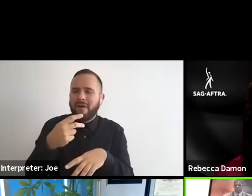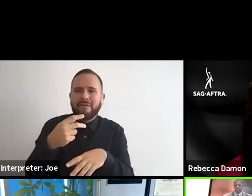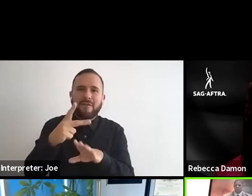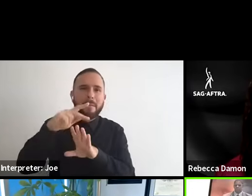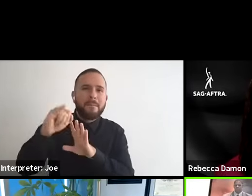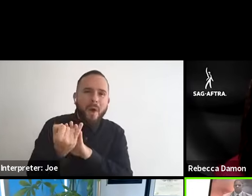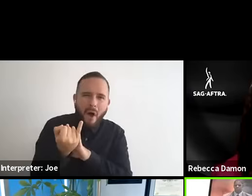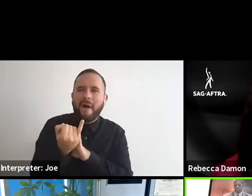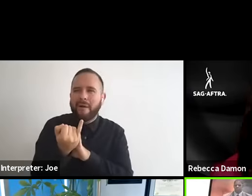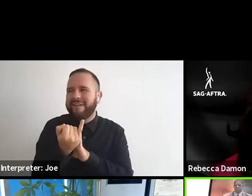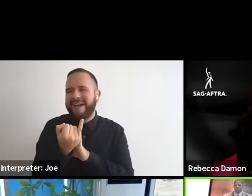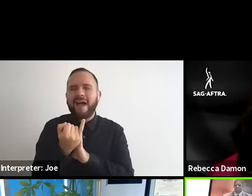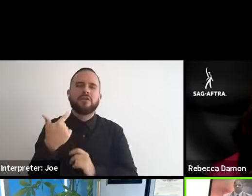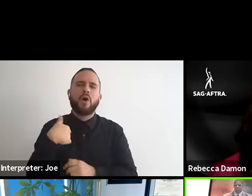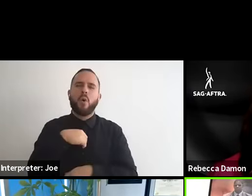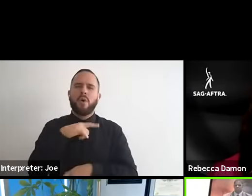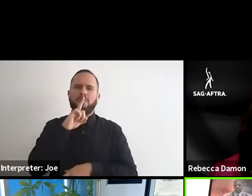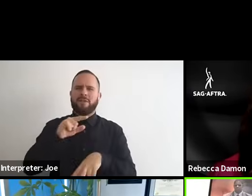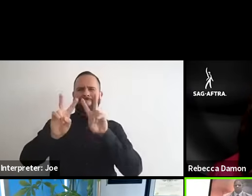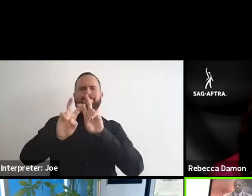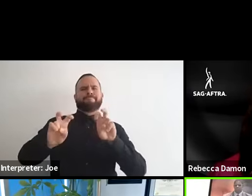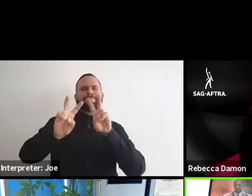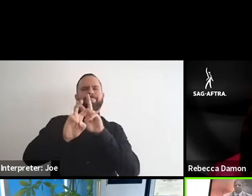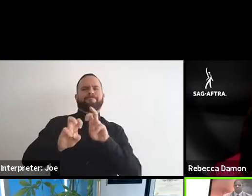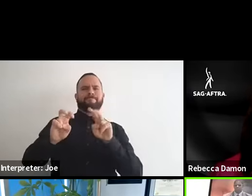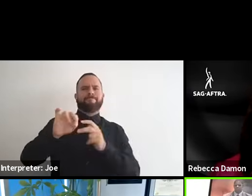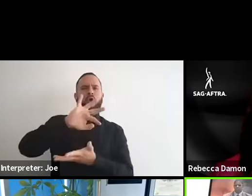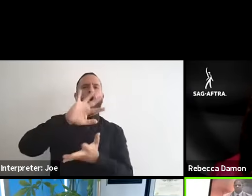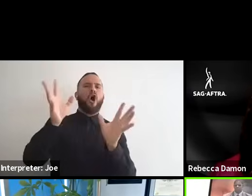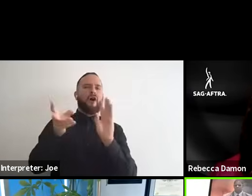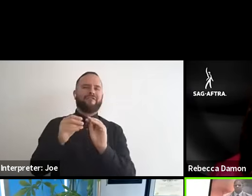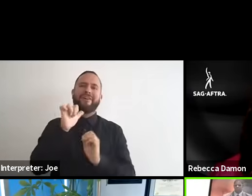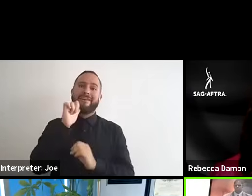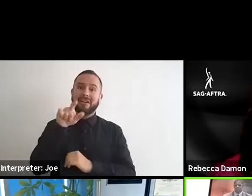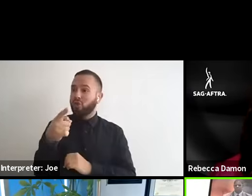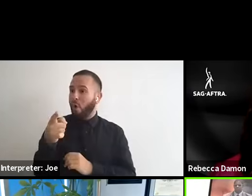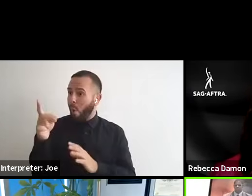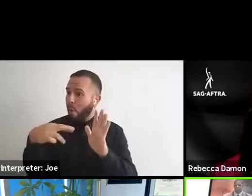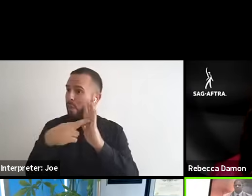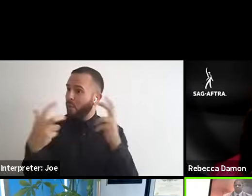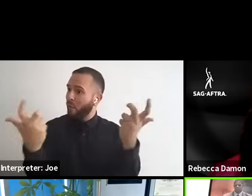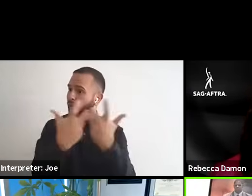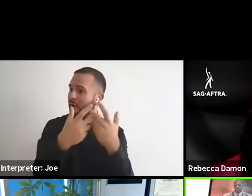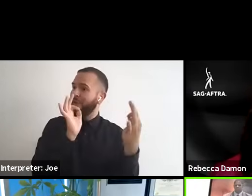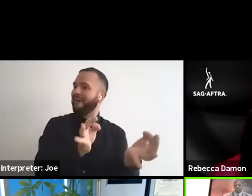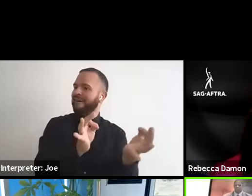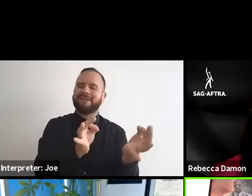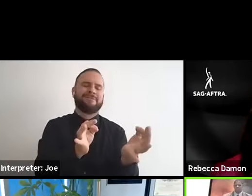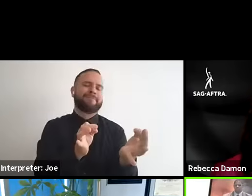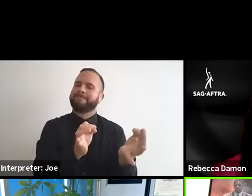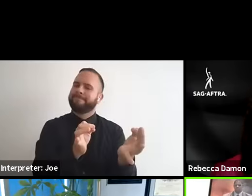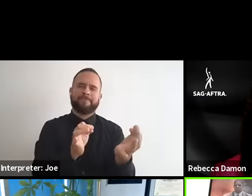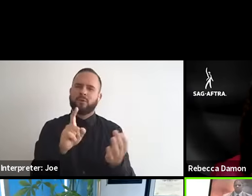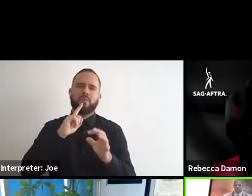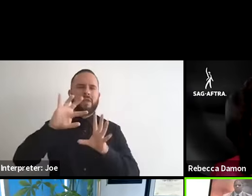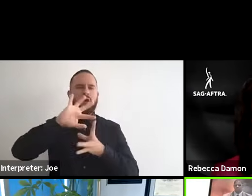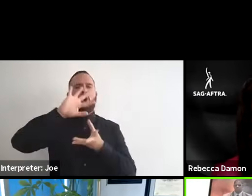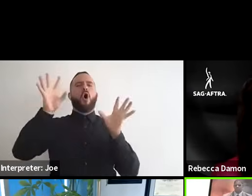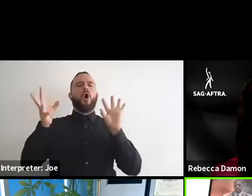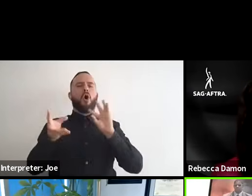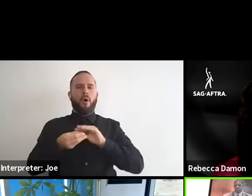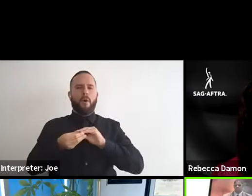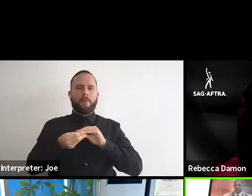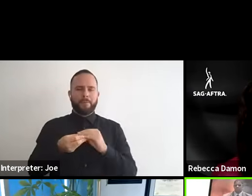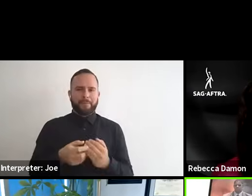standpoint, not just can you do the role. And that's part of your now, your value now, and the things that can affect your career in the long